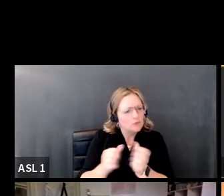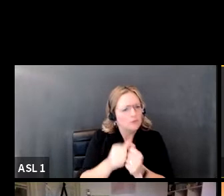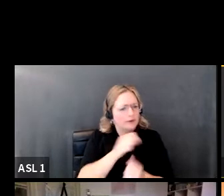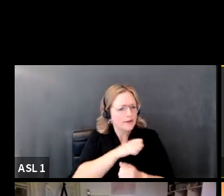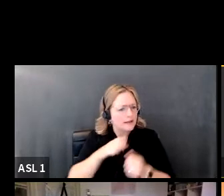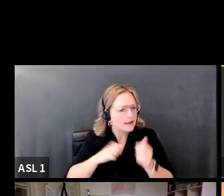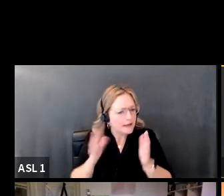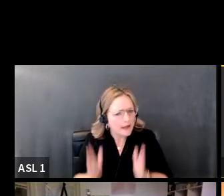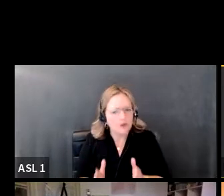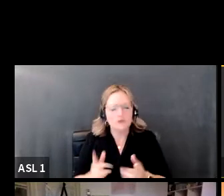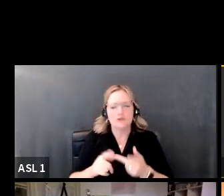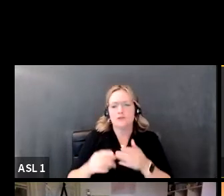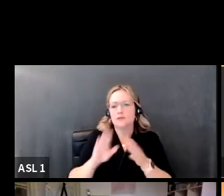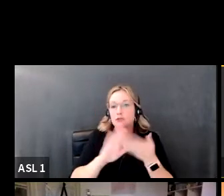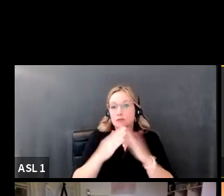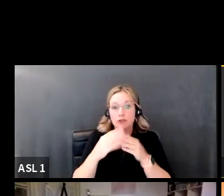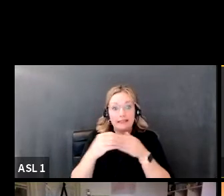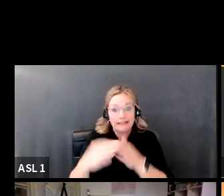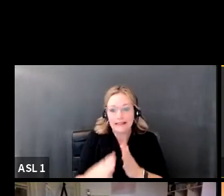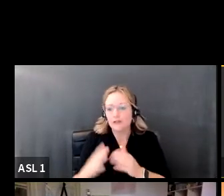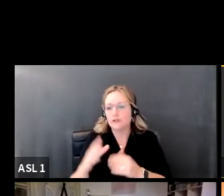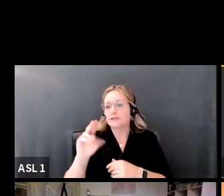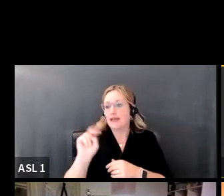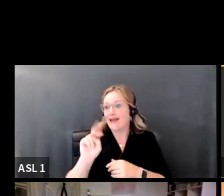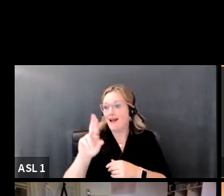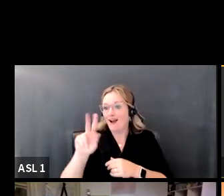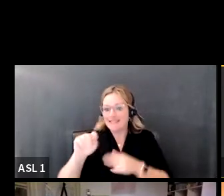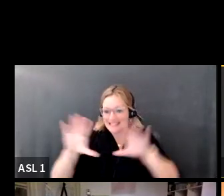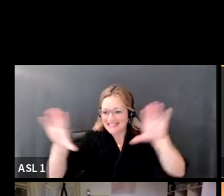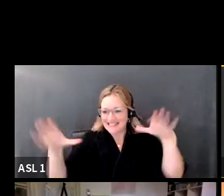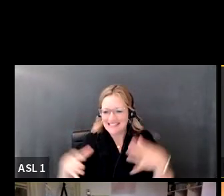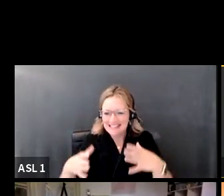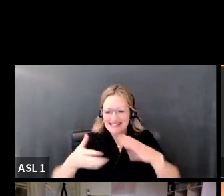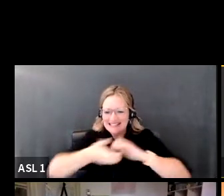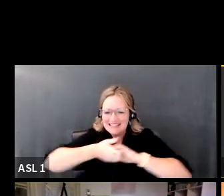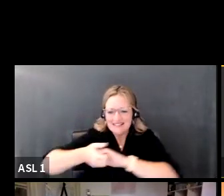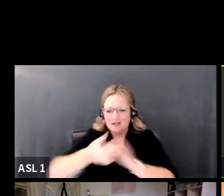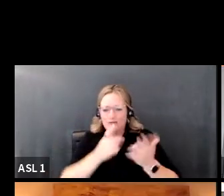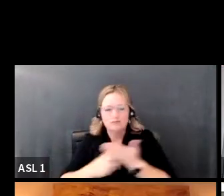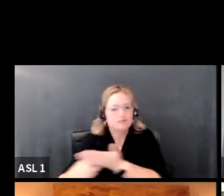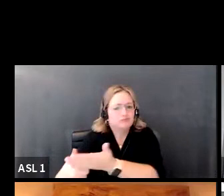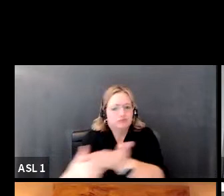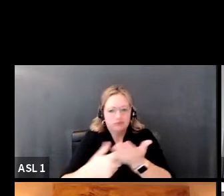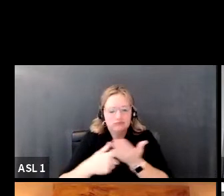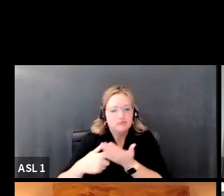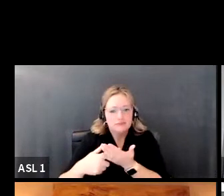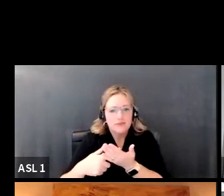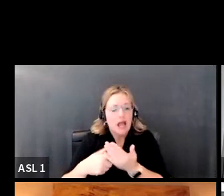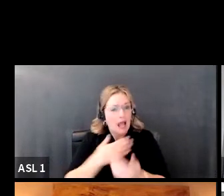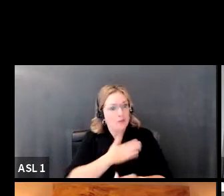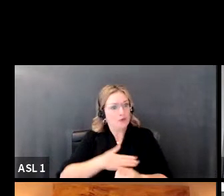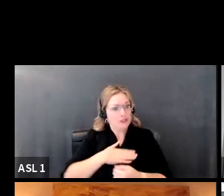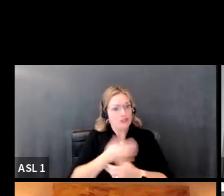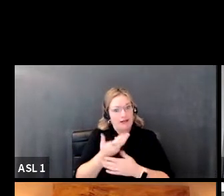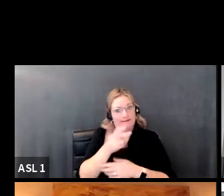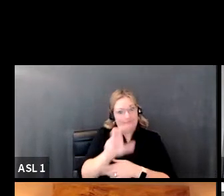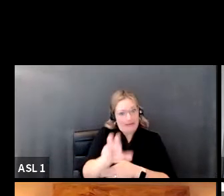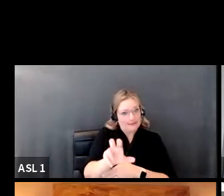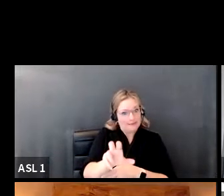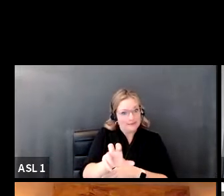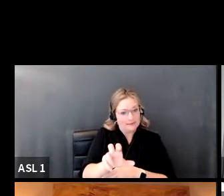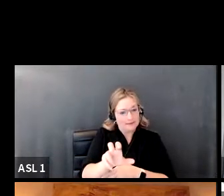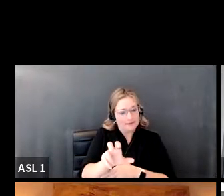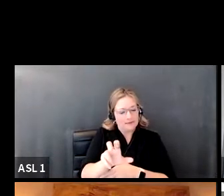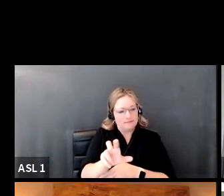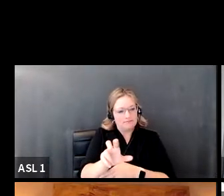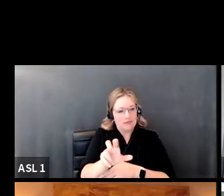leaders with the nrts so i'm very appreciative of the investment in rts but i think there needs to be improvement